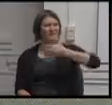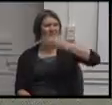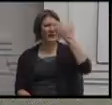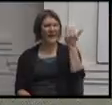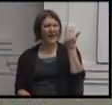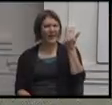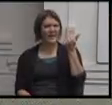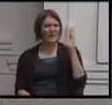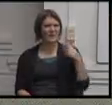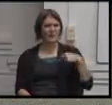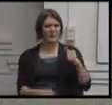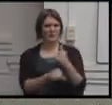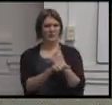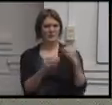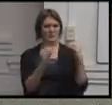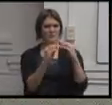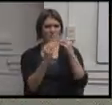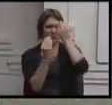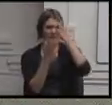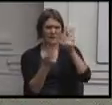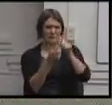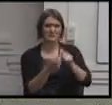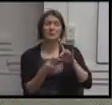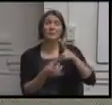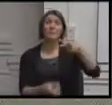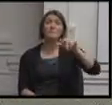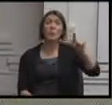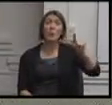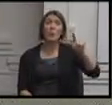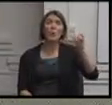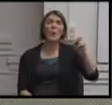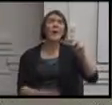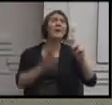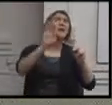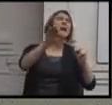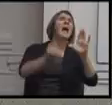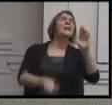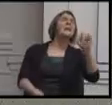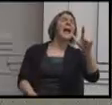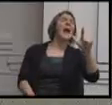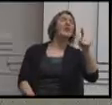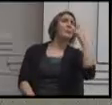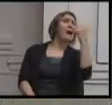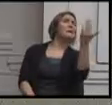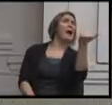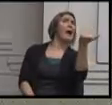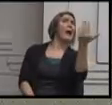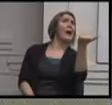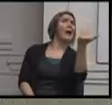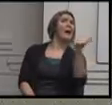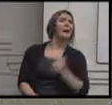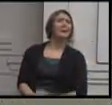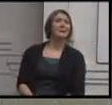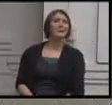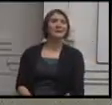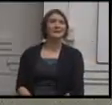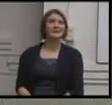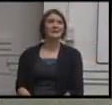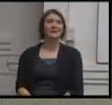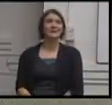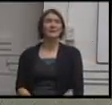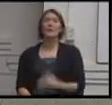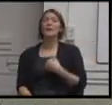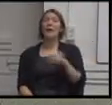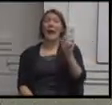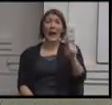get the information about the pool. There's Carol. Hey, Carol. We asked Carol to get it for us and didn't give her a